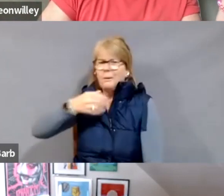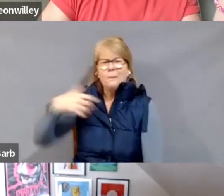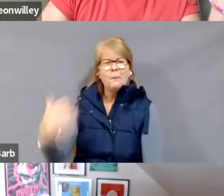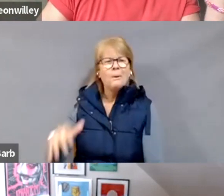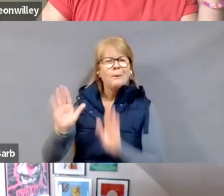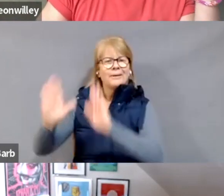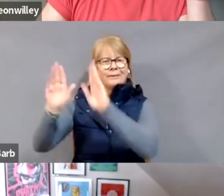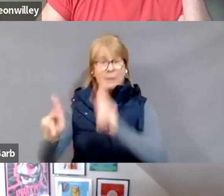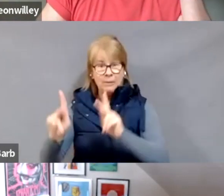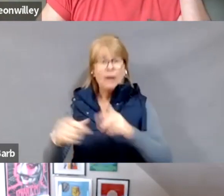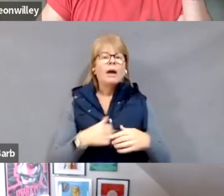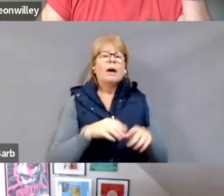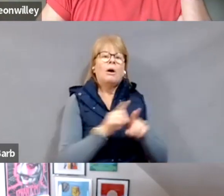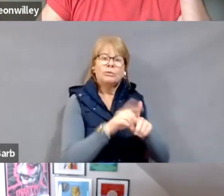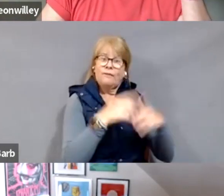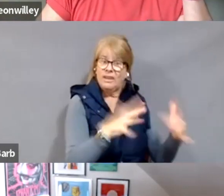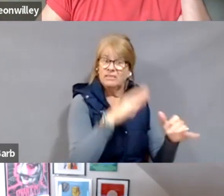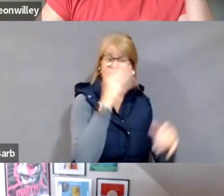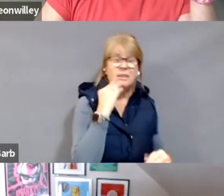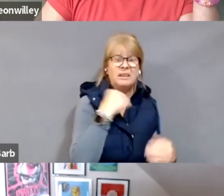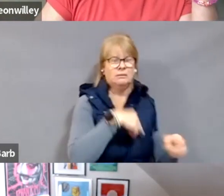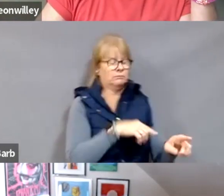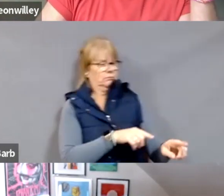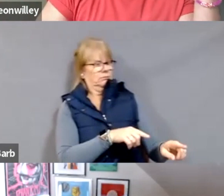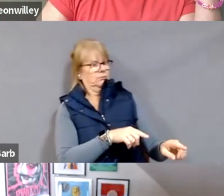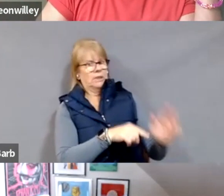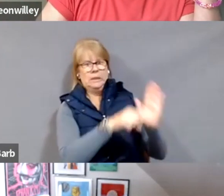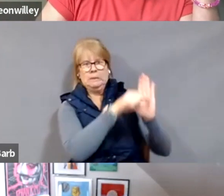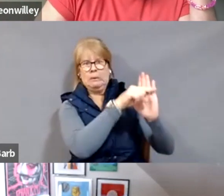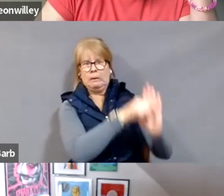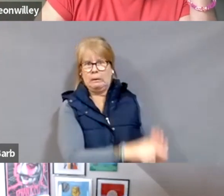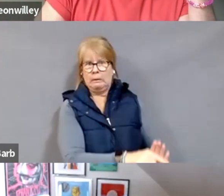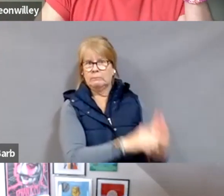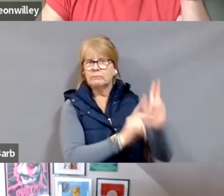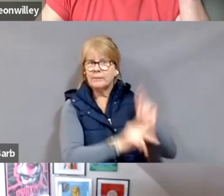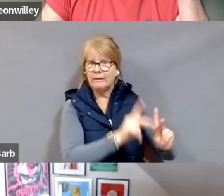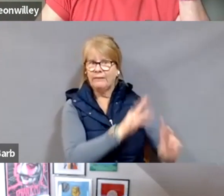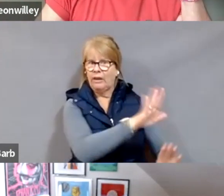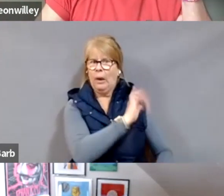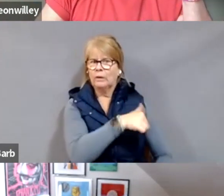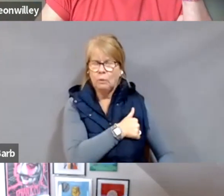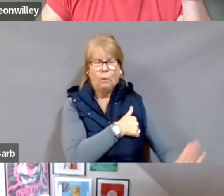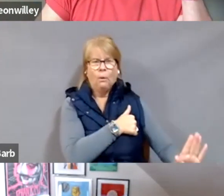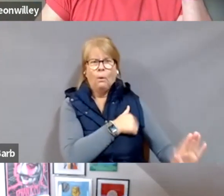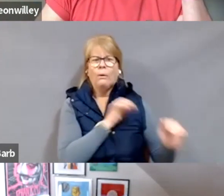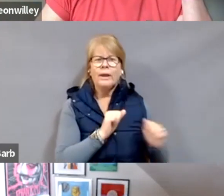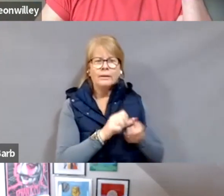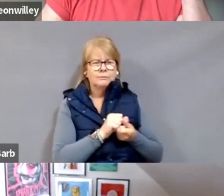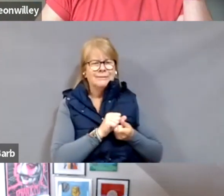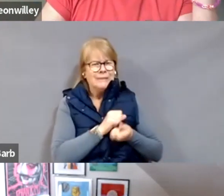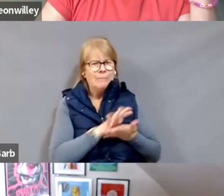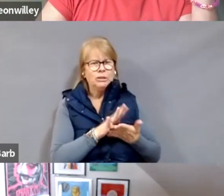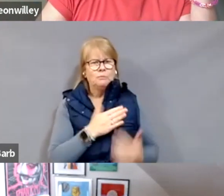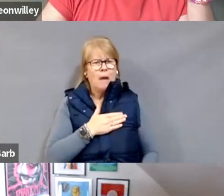people, and they can be quite damaging, the terrible people. And so